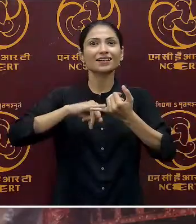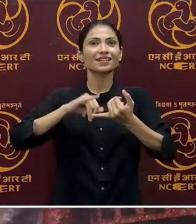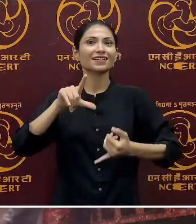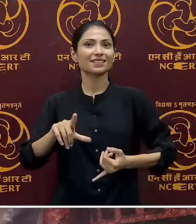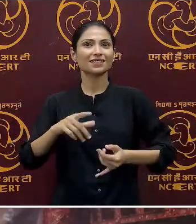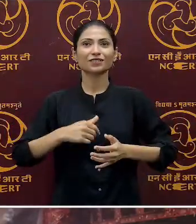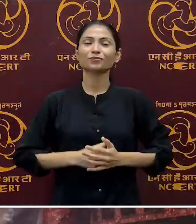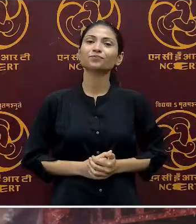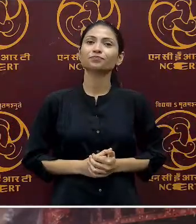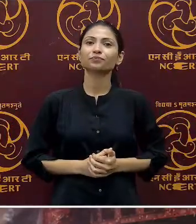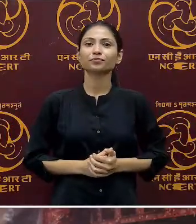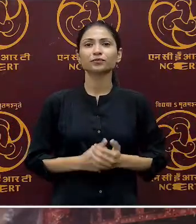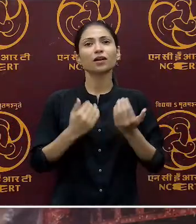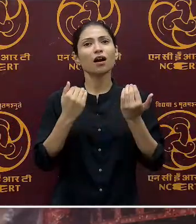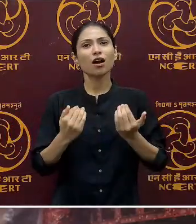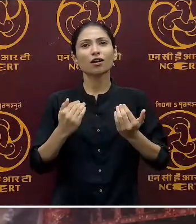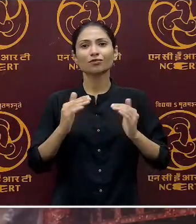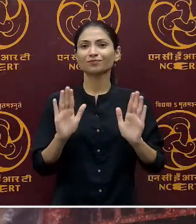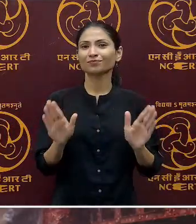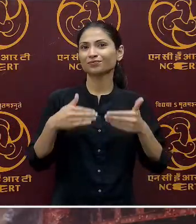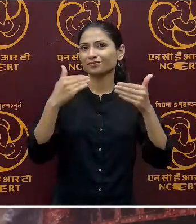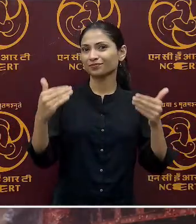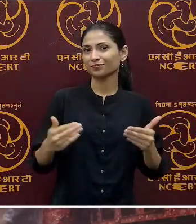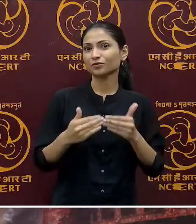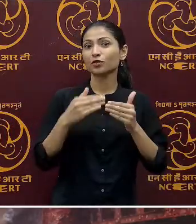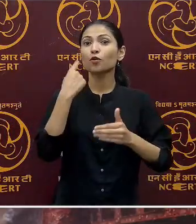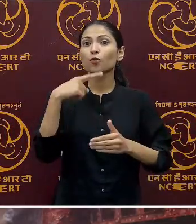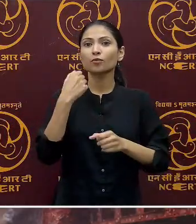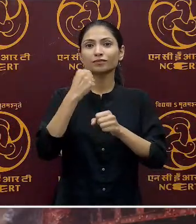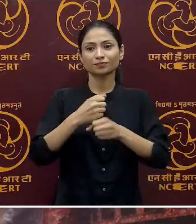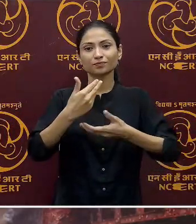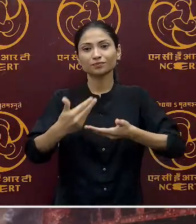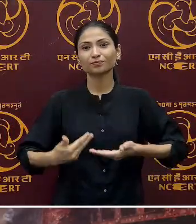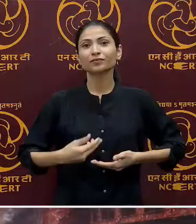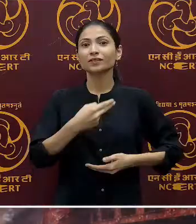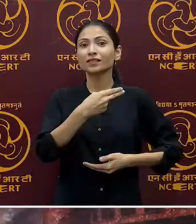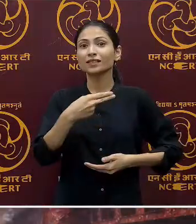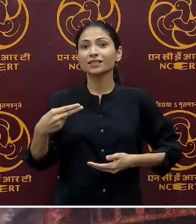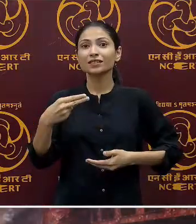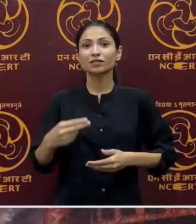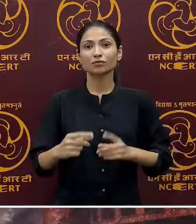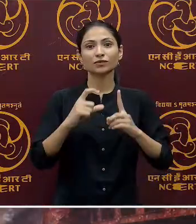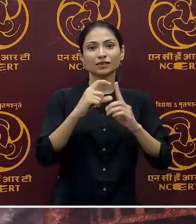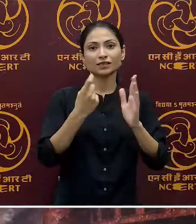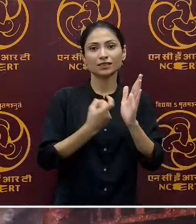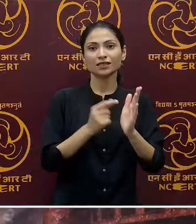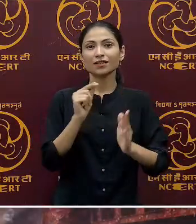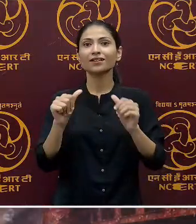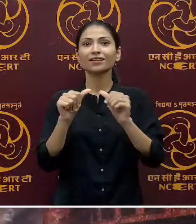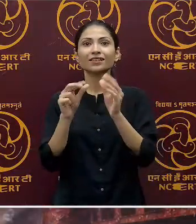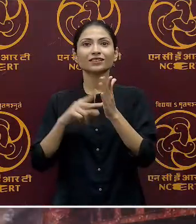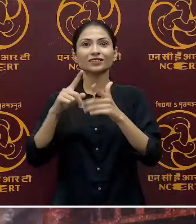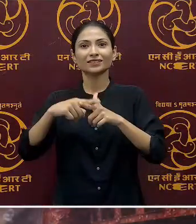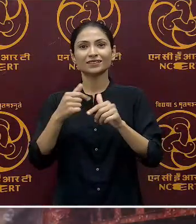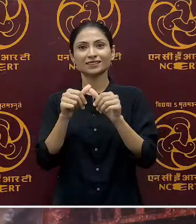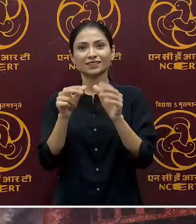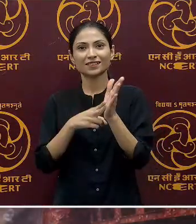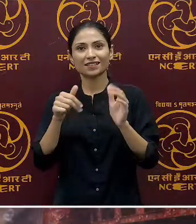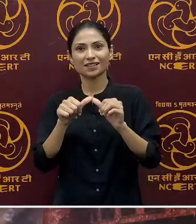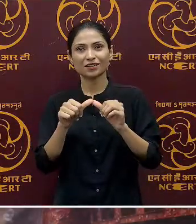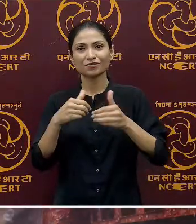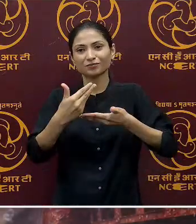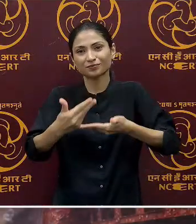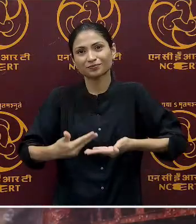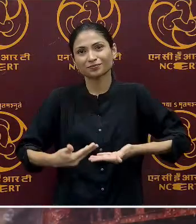please introduce you to our guest for today. We have with us Dr. Anjana Bhardwaj. Ma'am, a very warm welcome. Thank you.